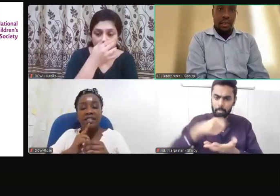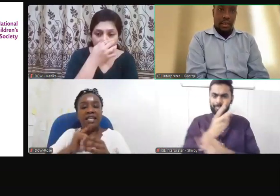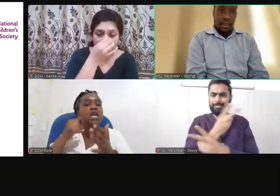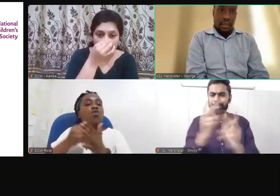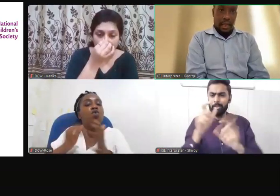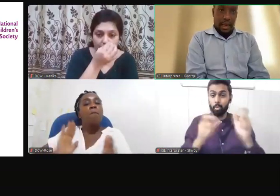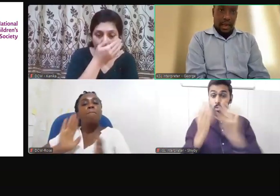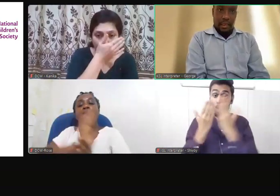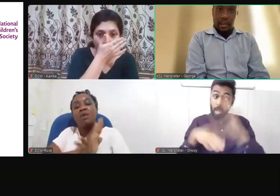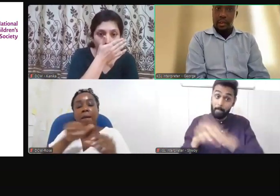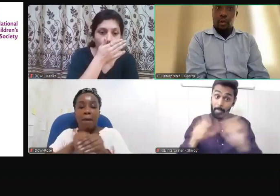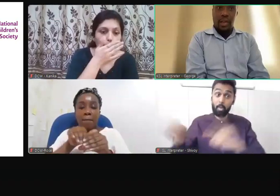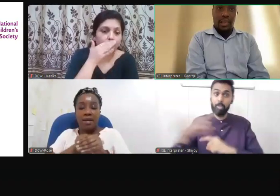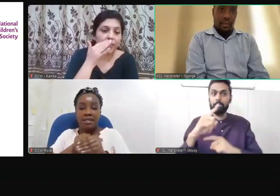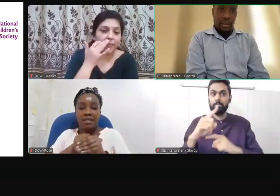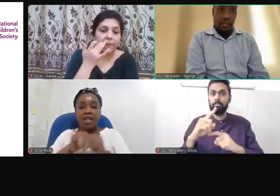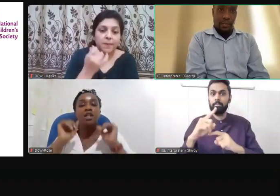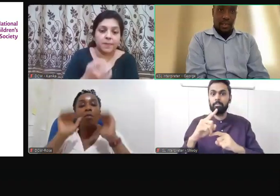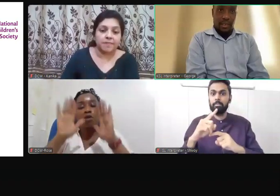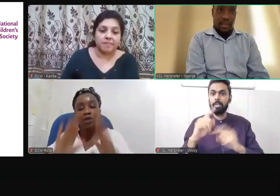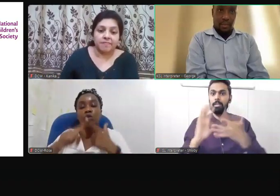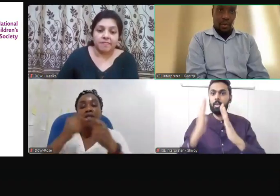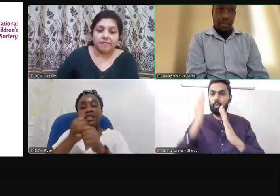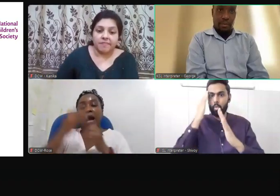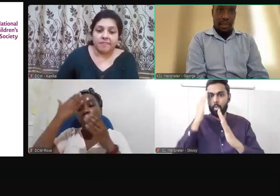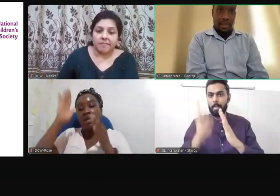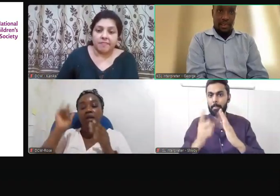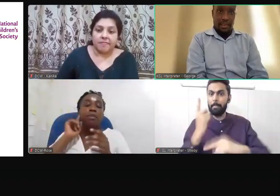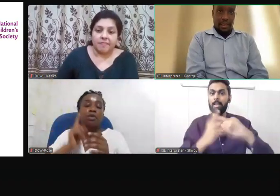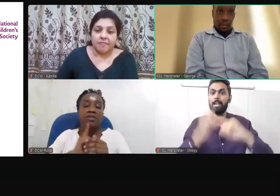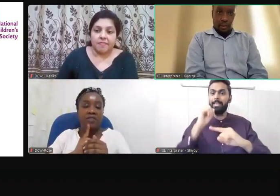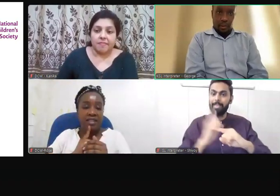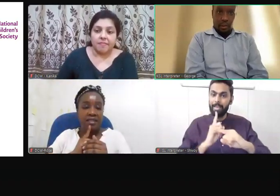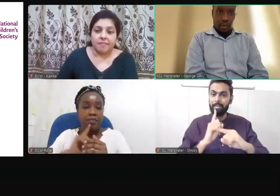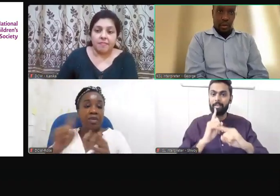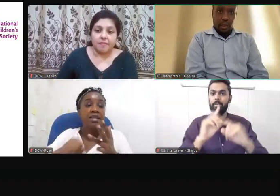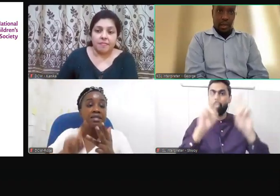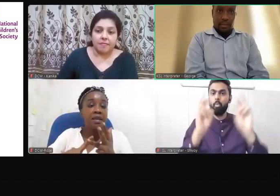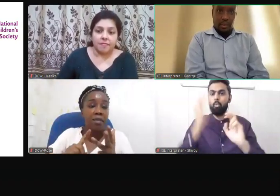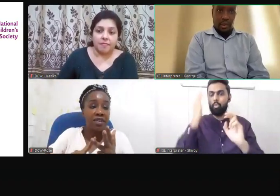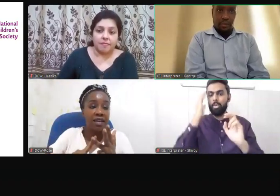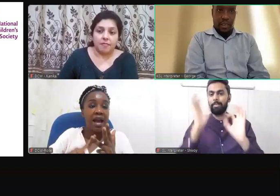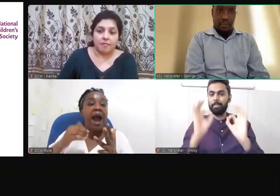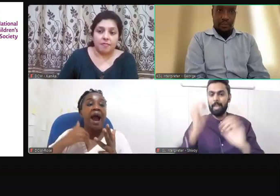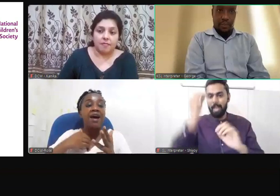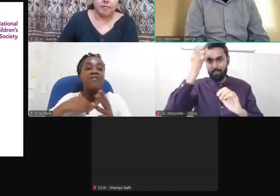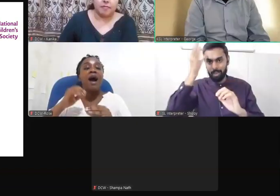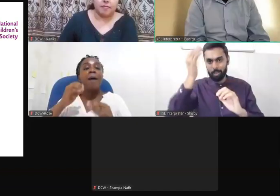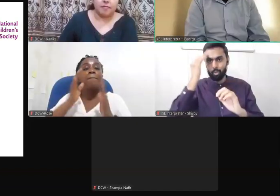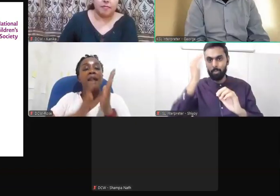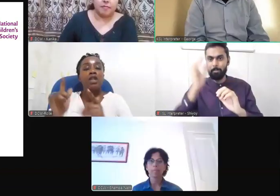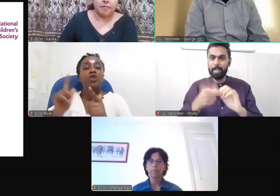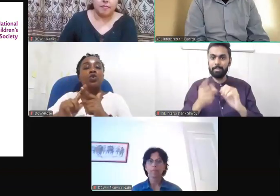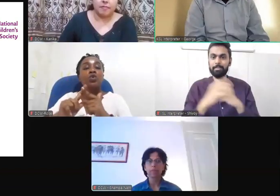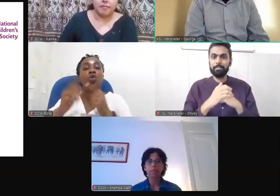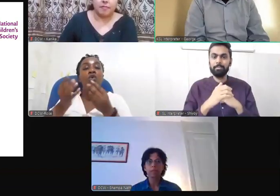around. They know nothing about deafness, the board members. So it's important to create awareness about deafness.